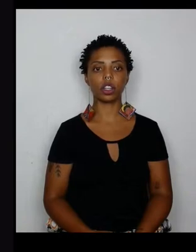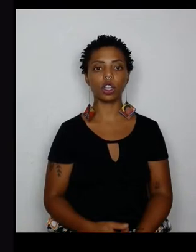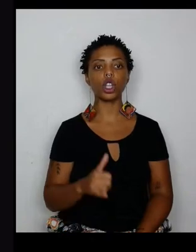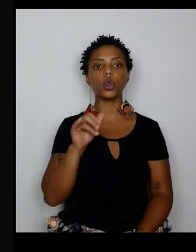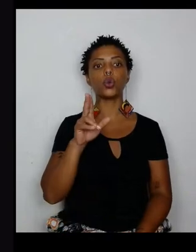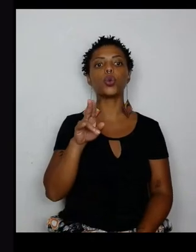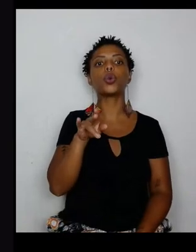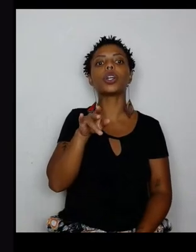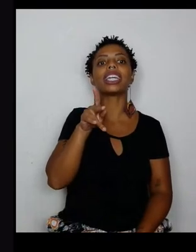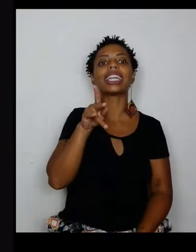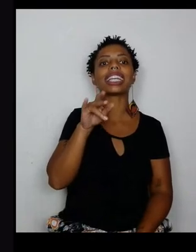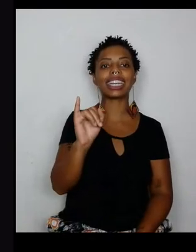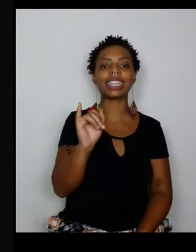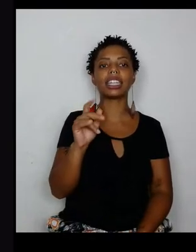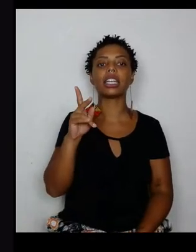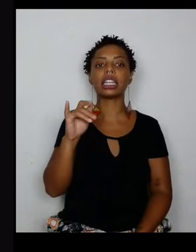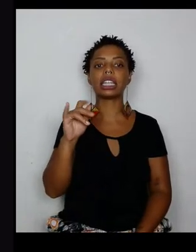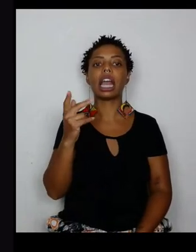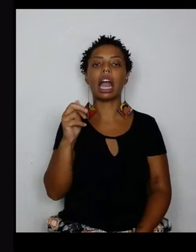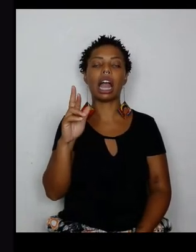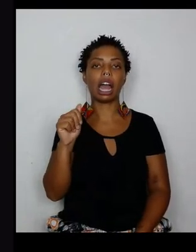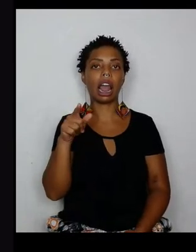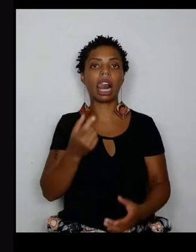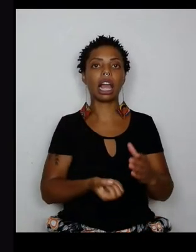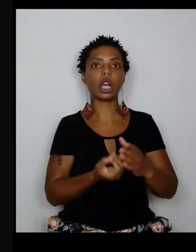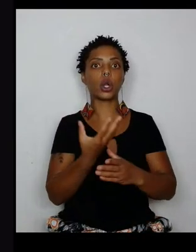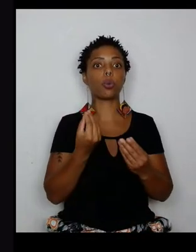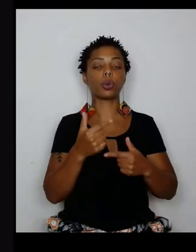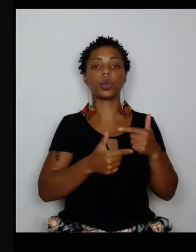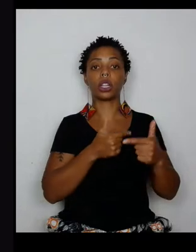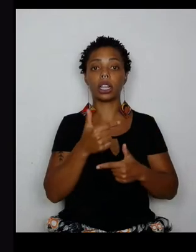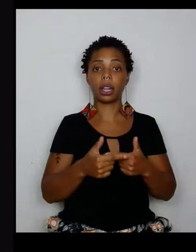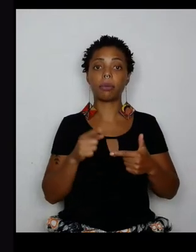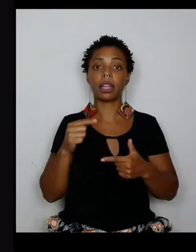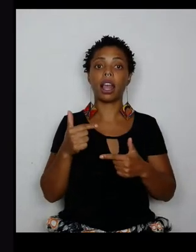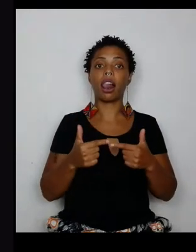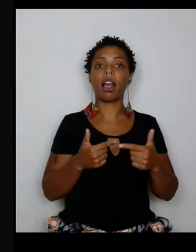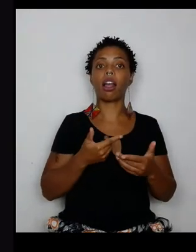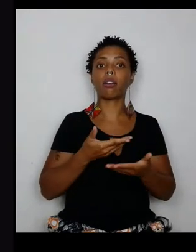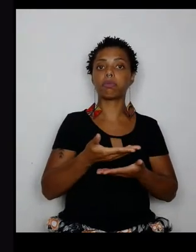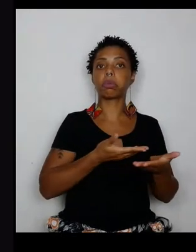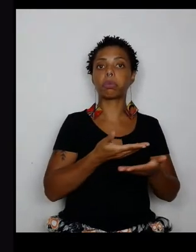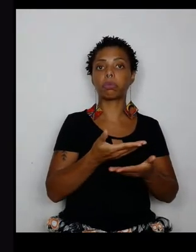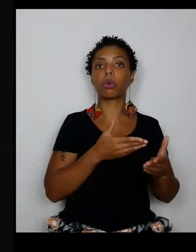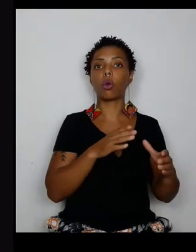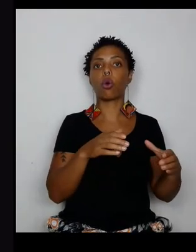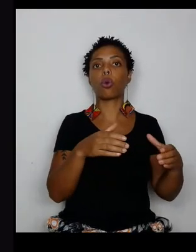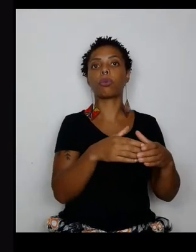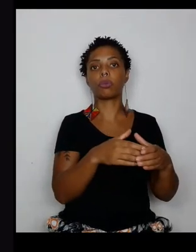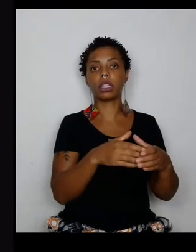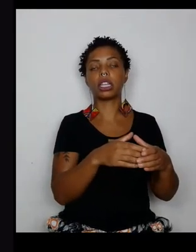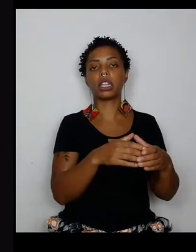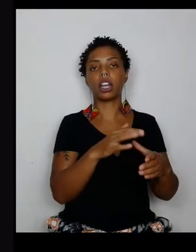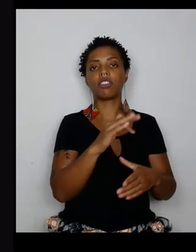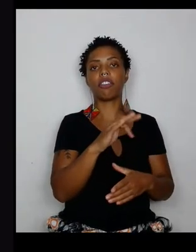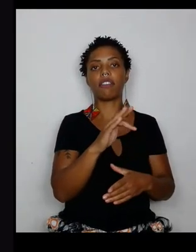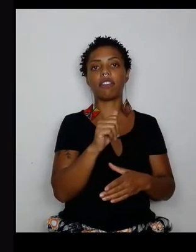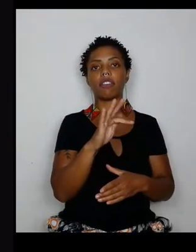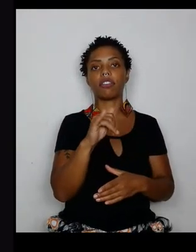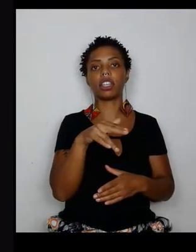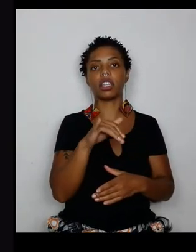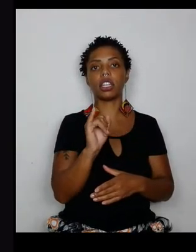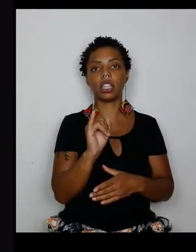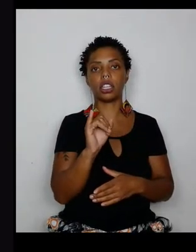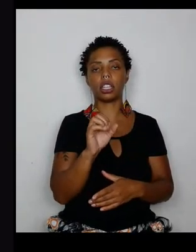worked with the fafafine community in samoa and this uh and i've got the little link there there